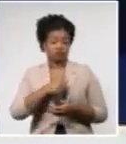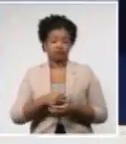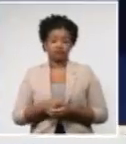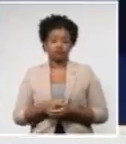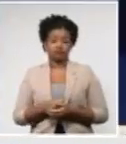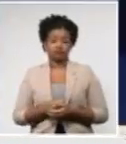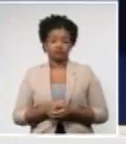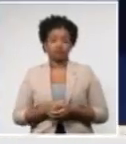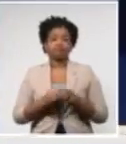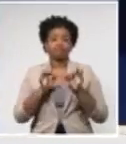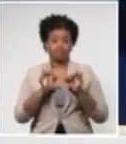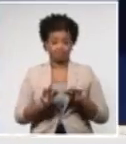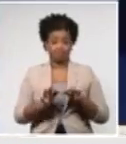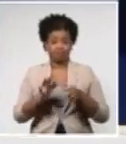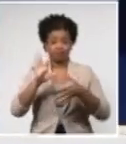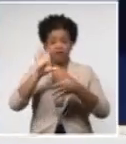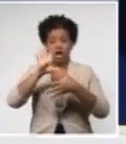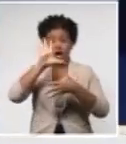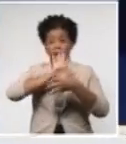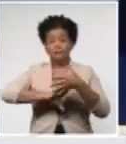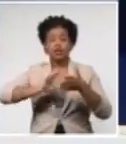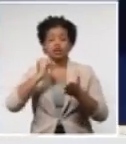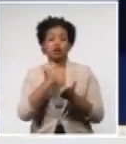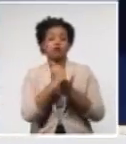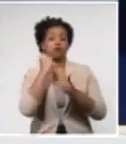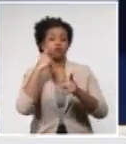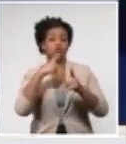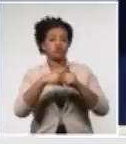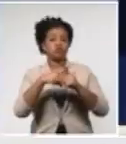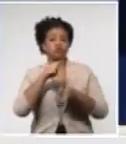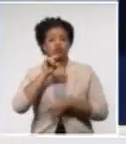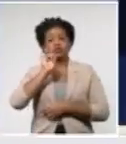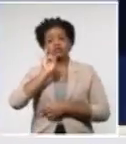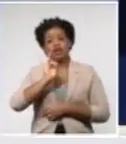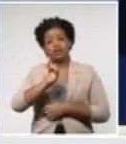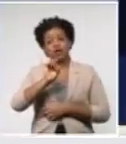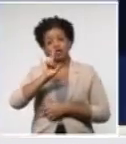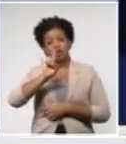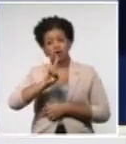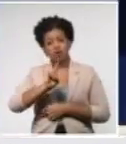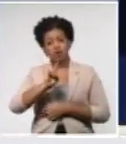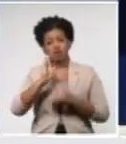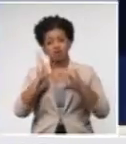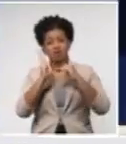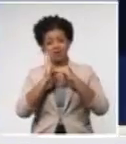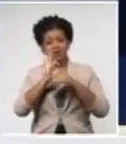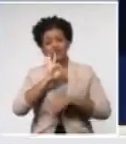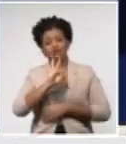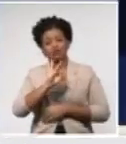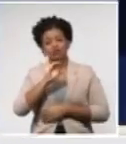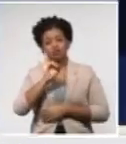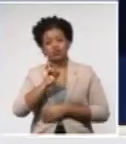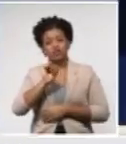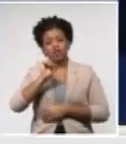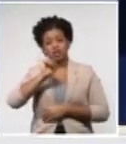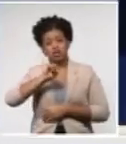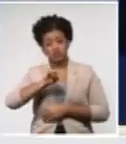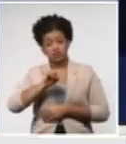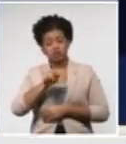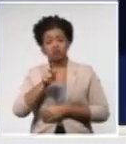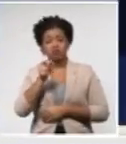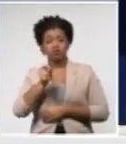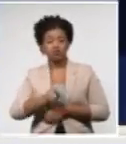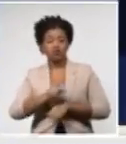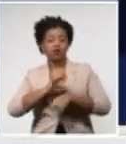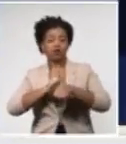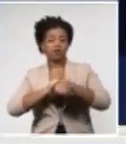pandemic. Initially, it was China, then it was Europe, and it is now the region